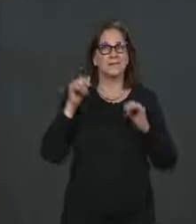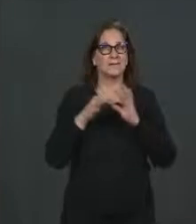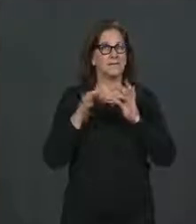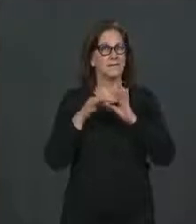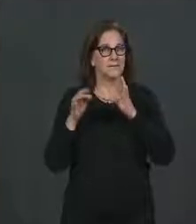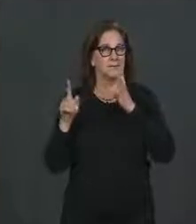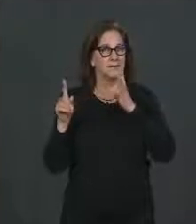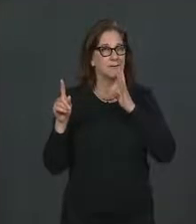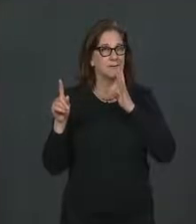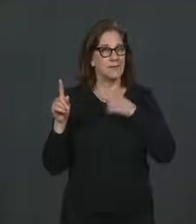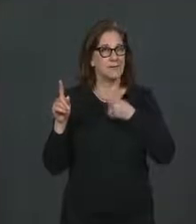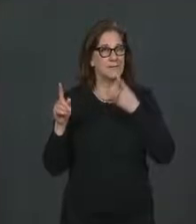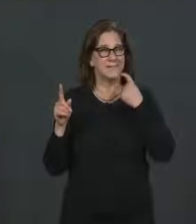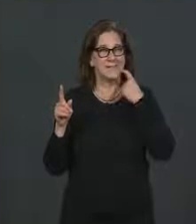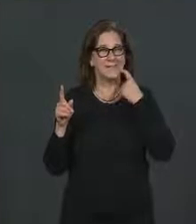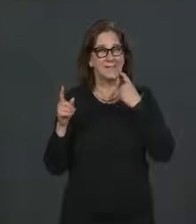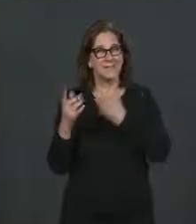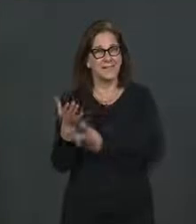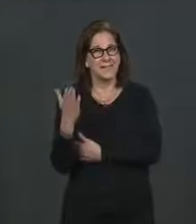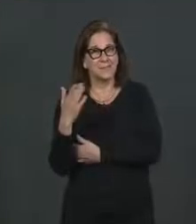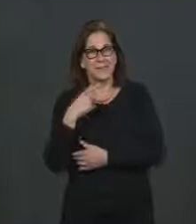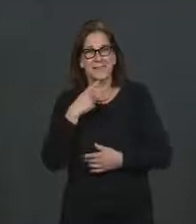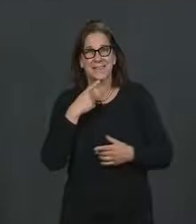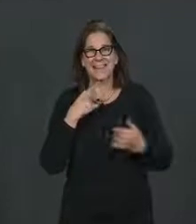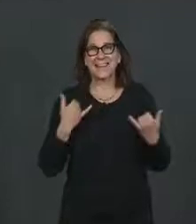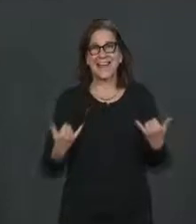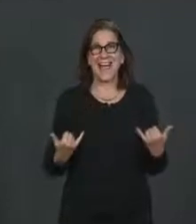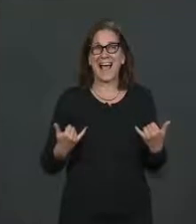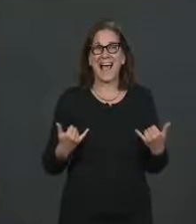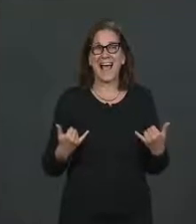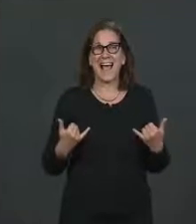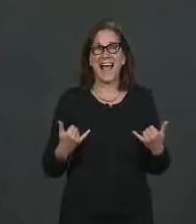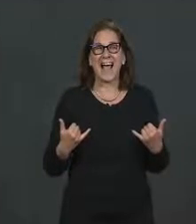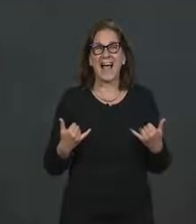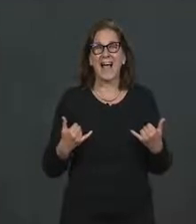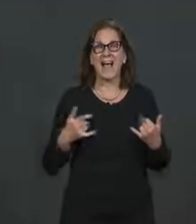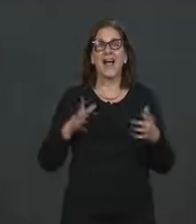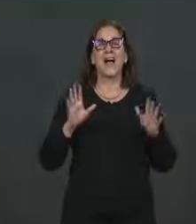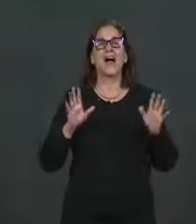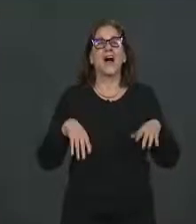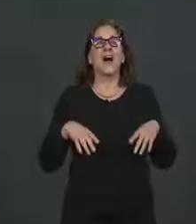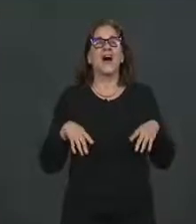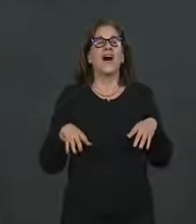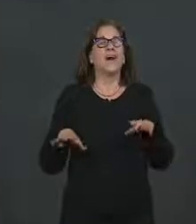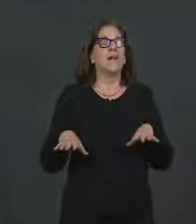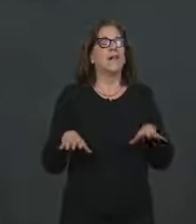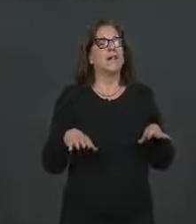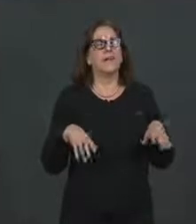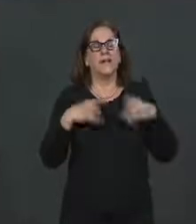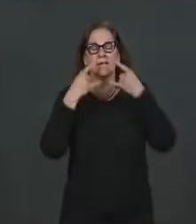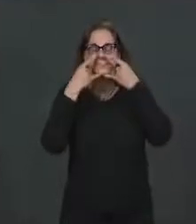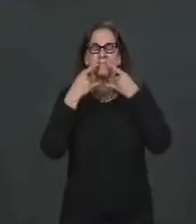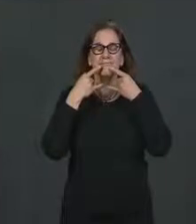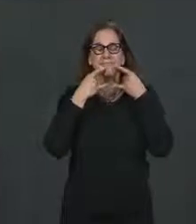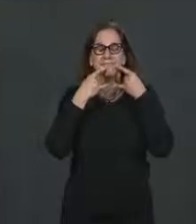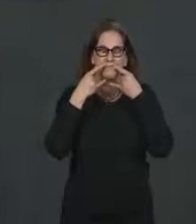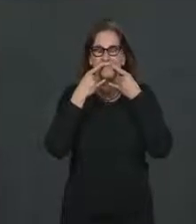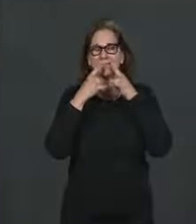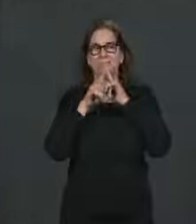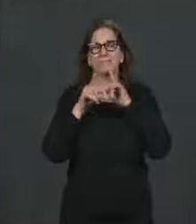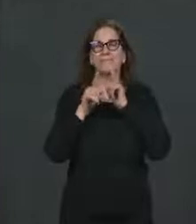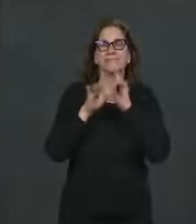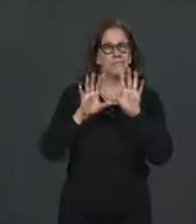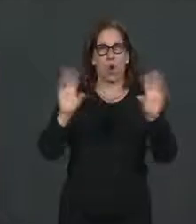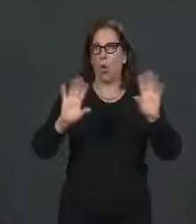earlier today, this is not a time to lessen our efforts. That's what she said. We could still see a setback